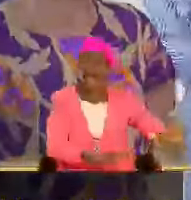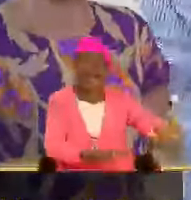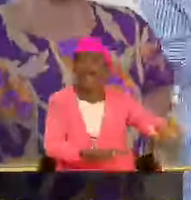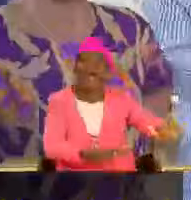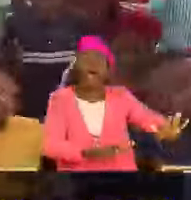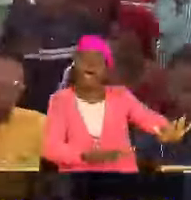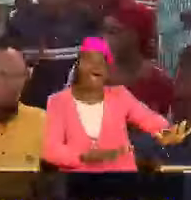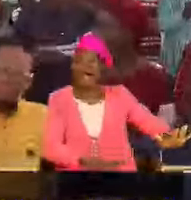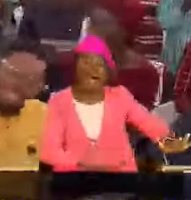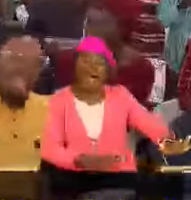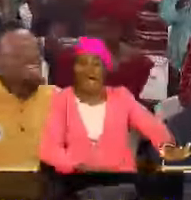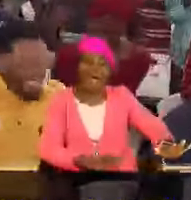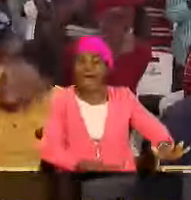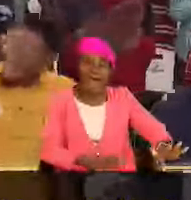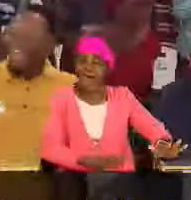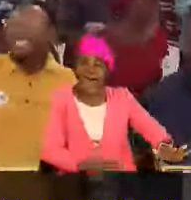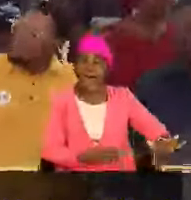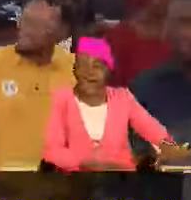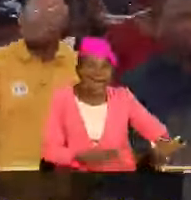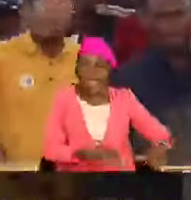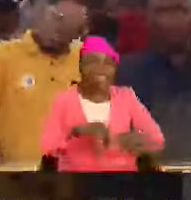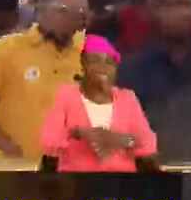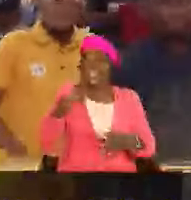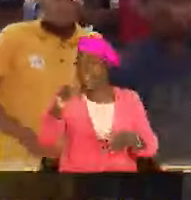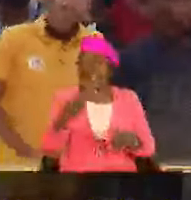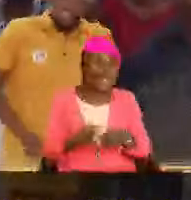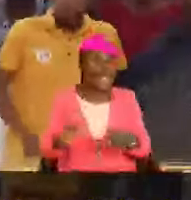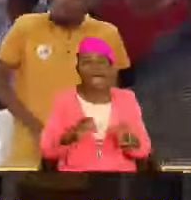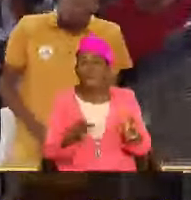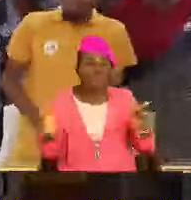command them to die let them die let them